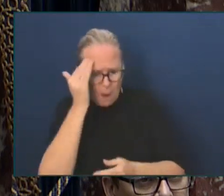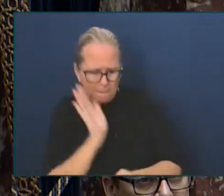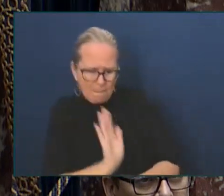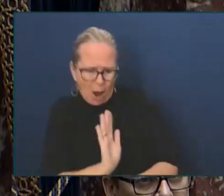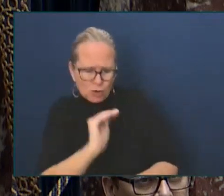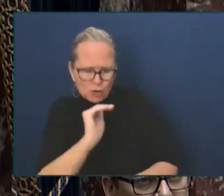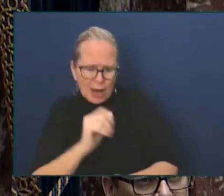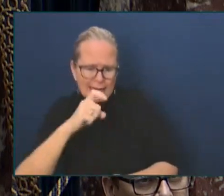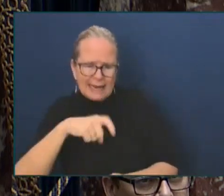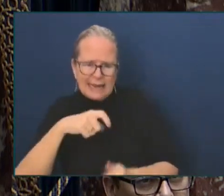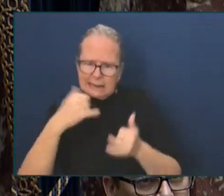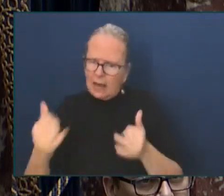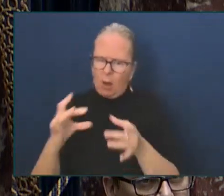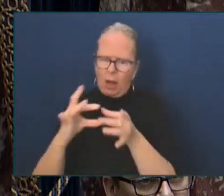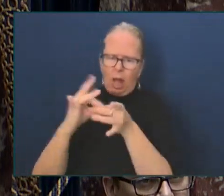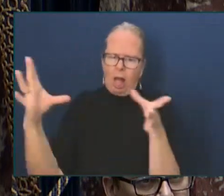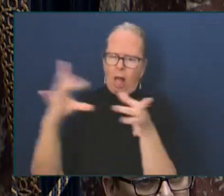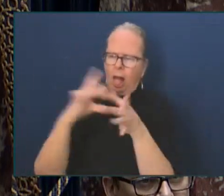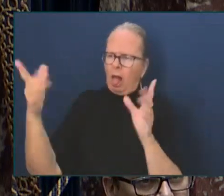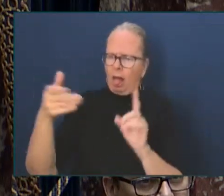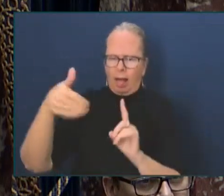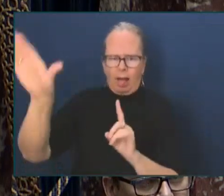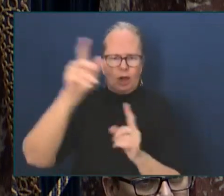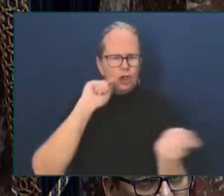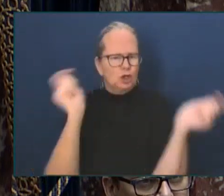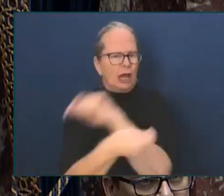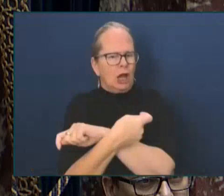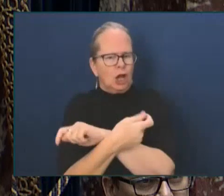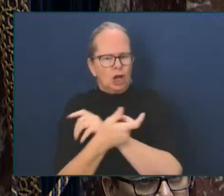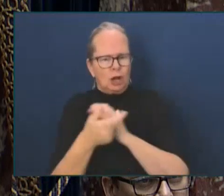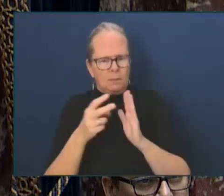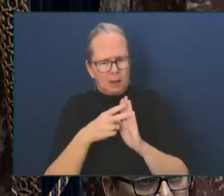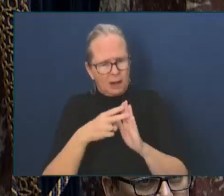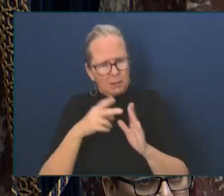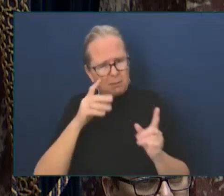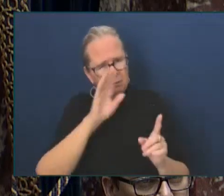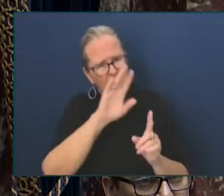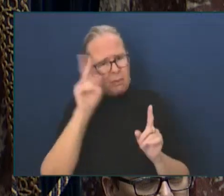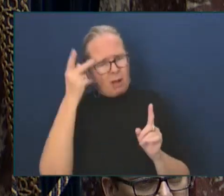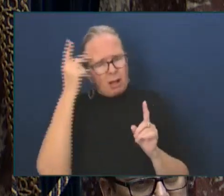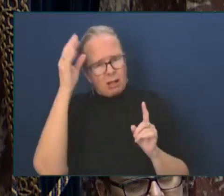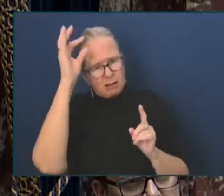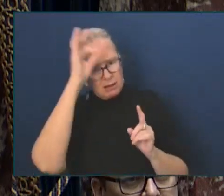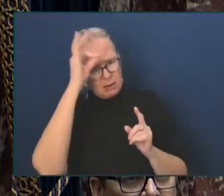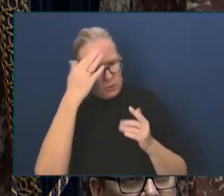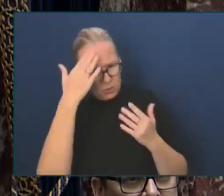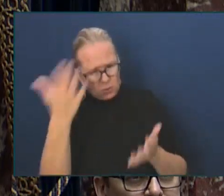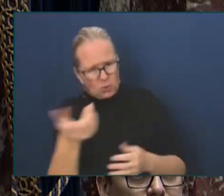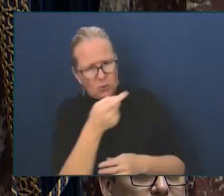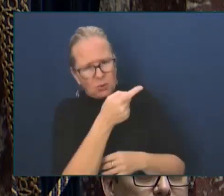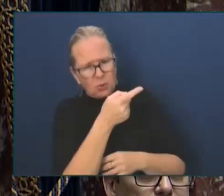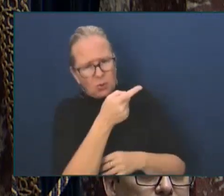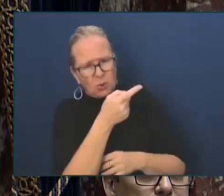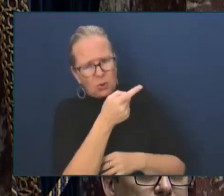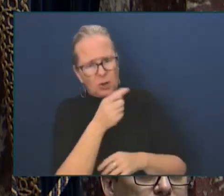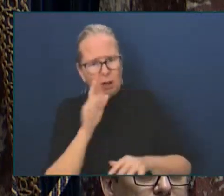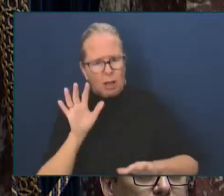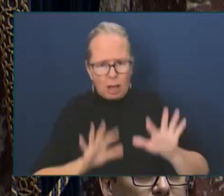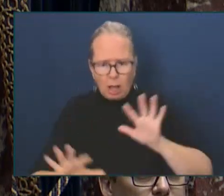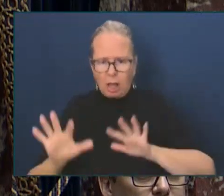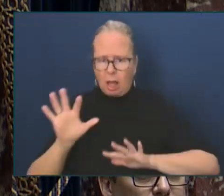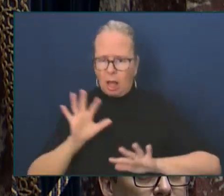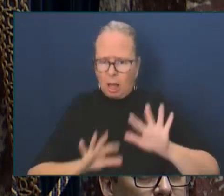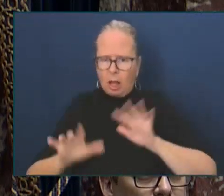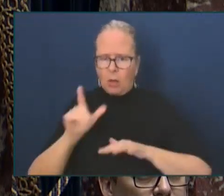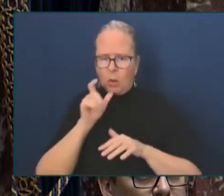they trust are no longer around them. And it's confusing, it's distressing, and it's traumatizing.